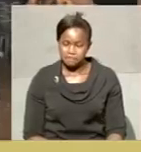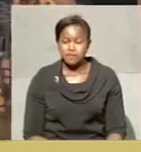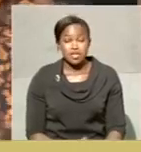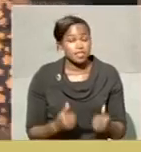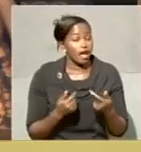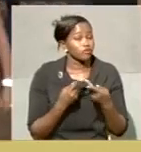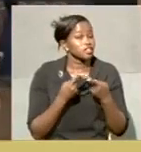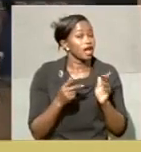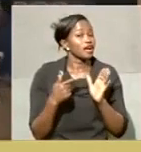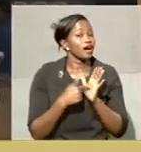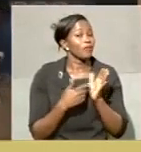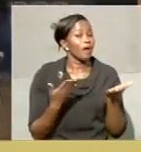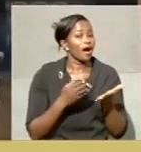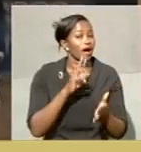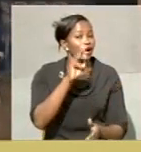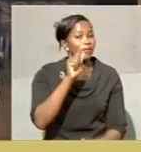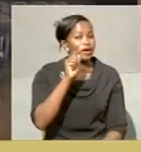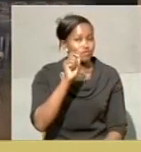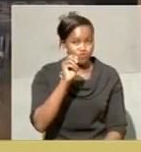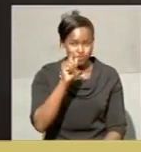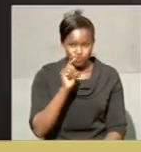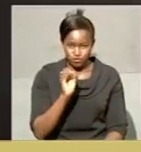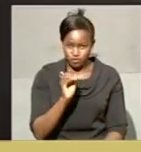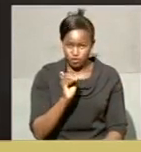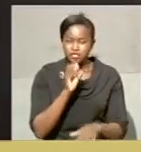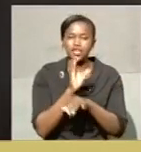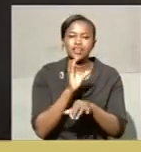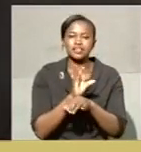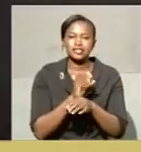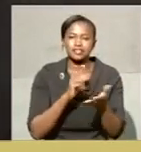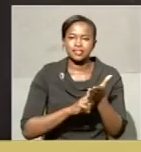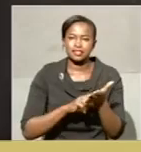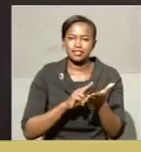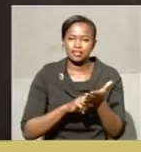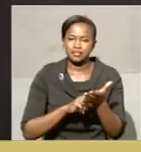Starting point, Watoto Church in Ntinda.